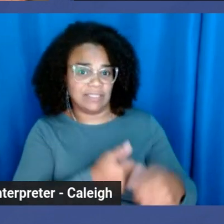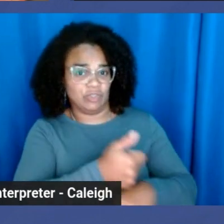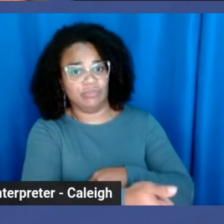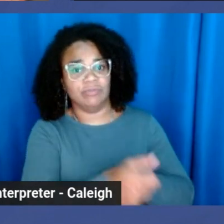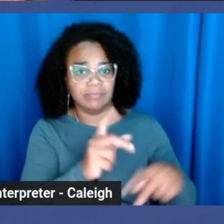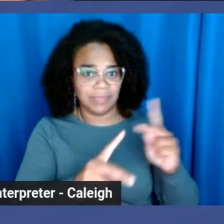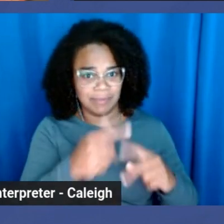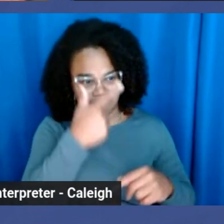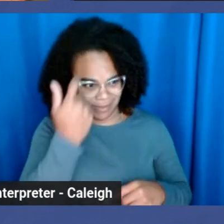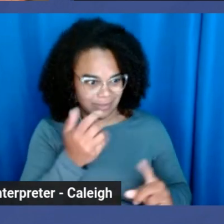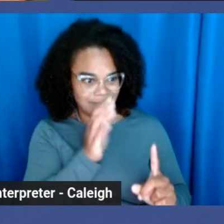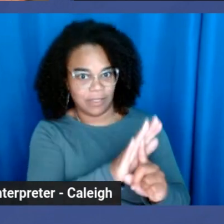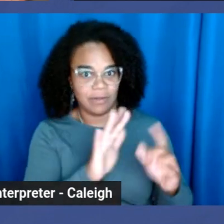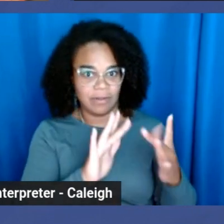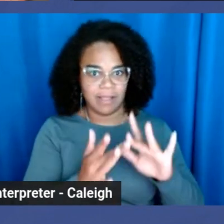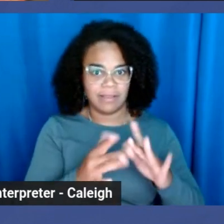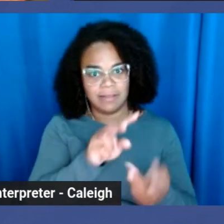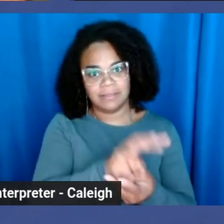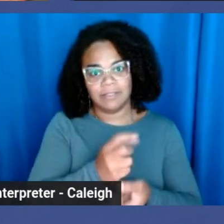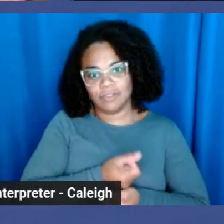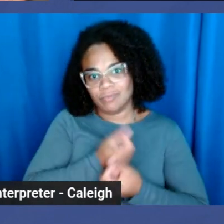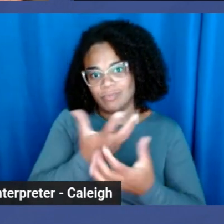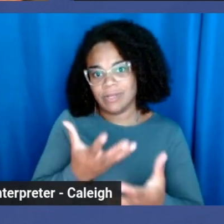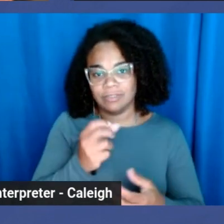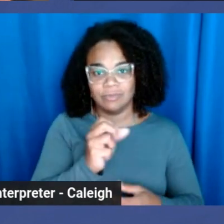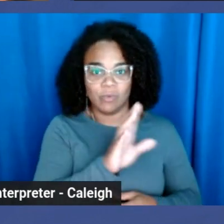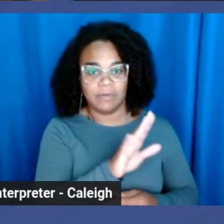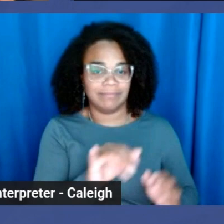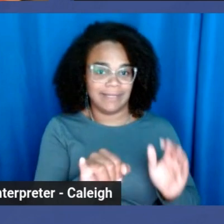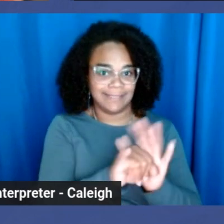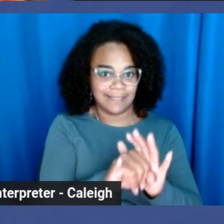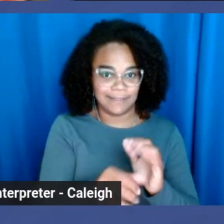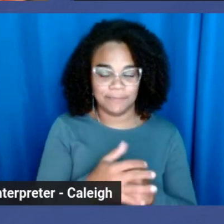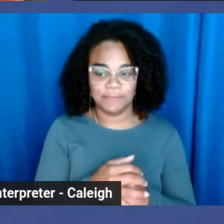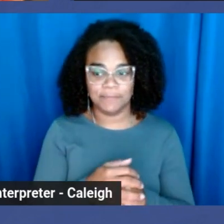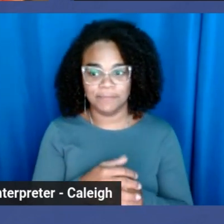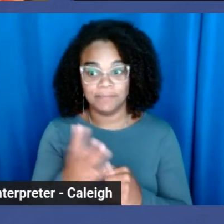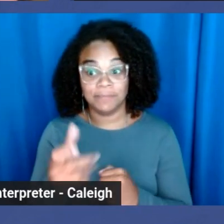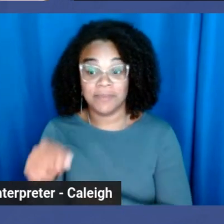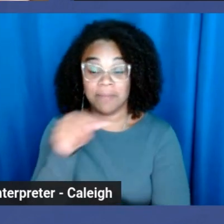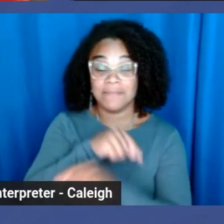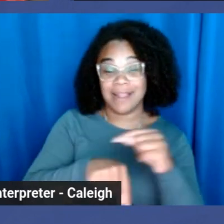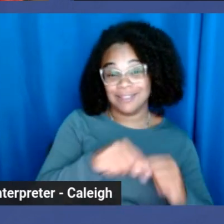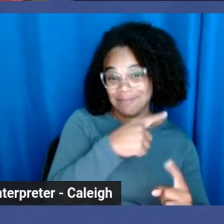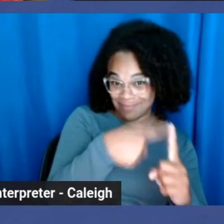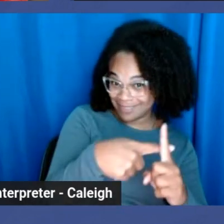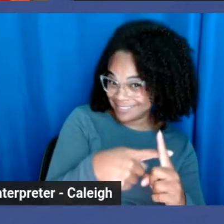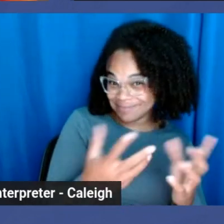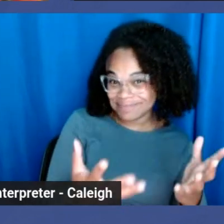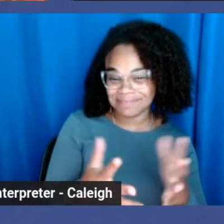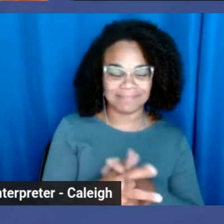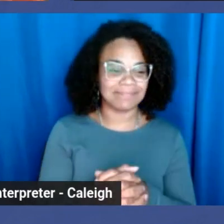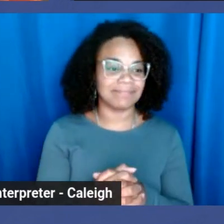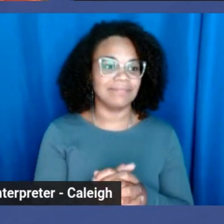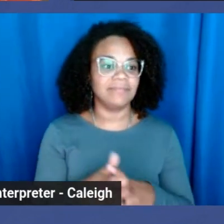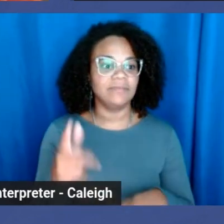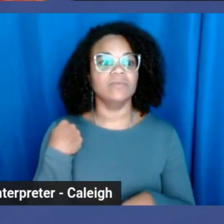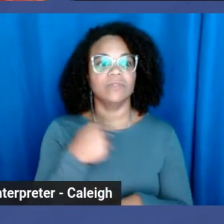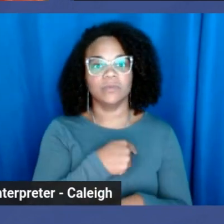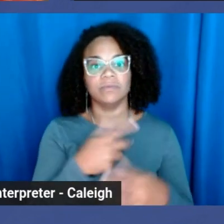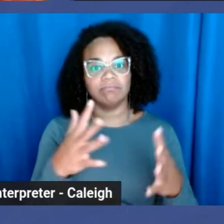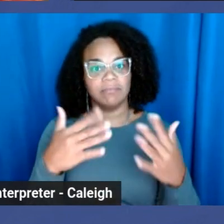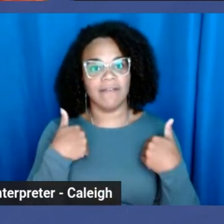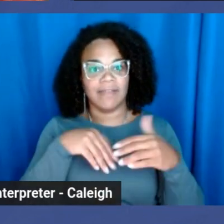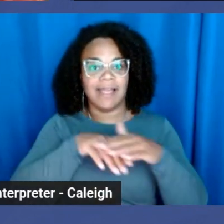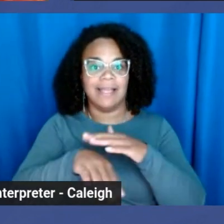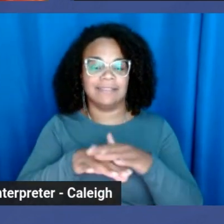sexual expression or identities. Going back to a plus, we've had access